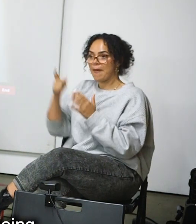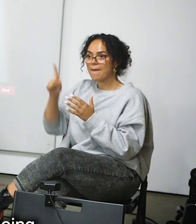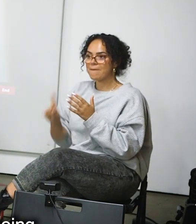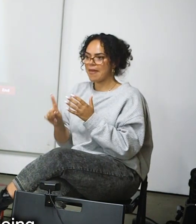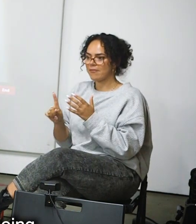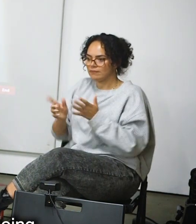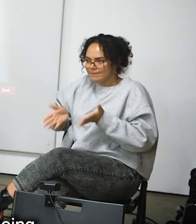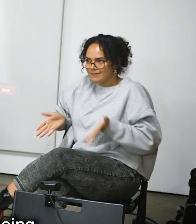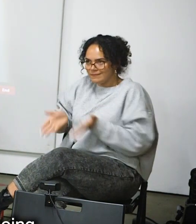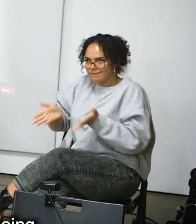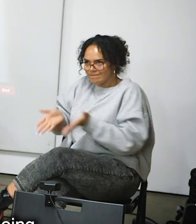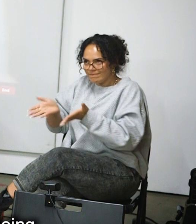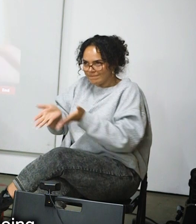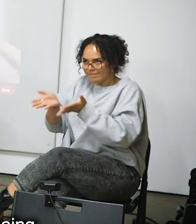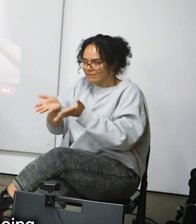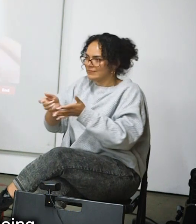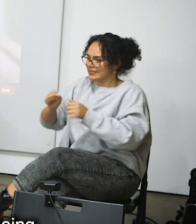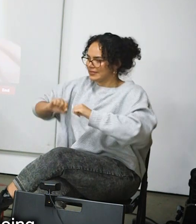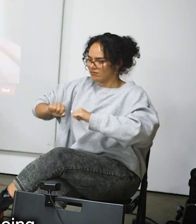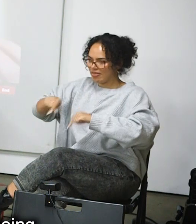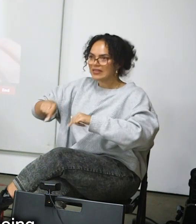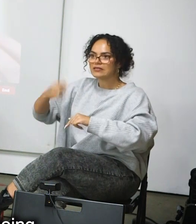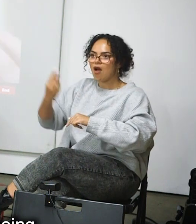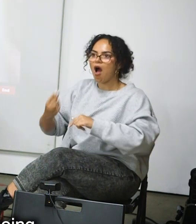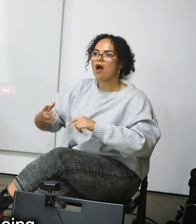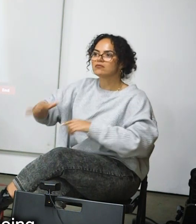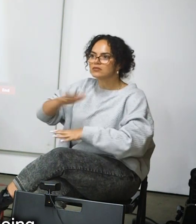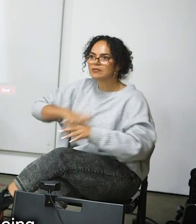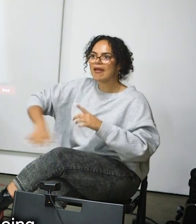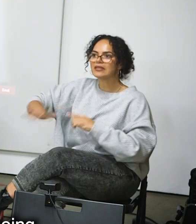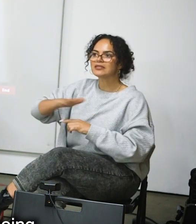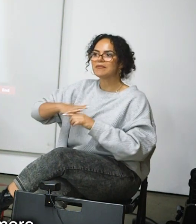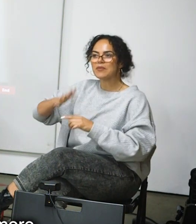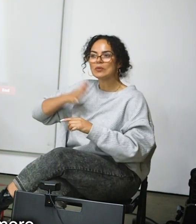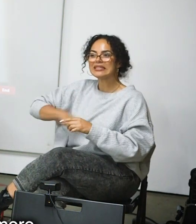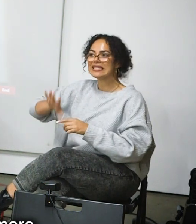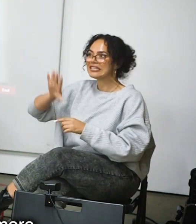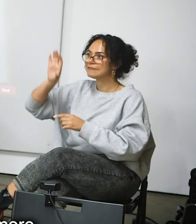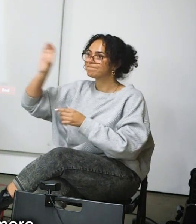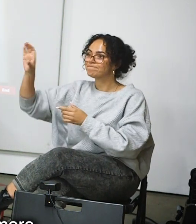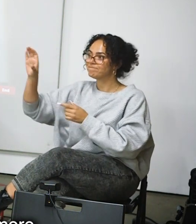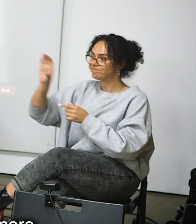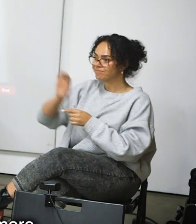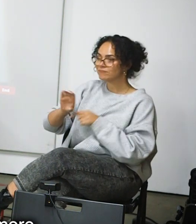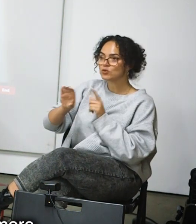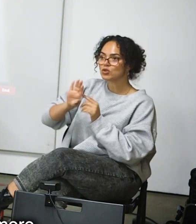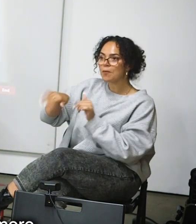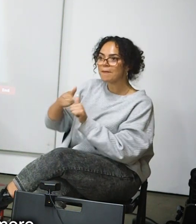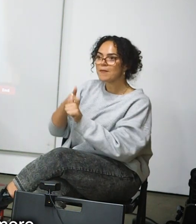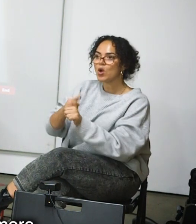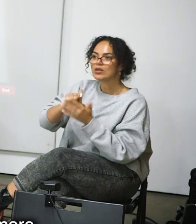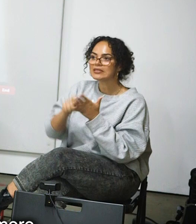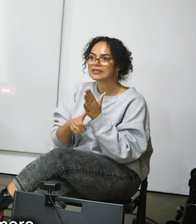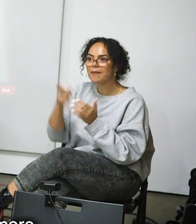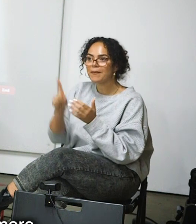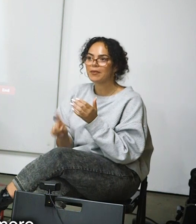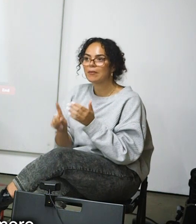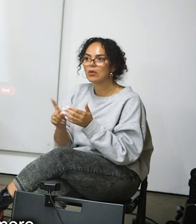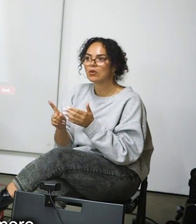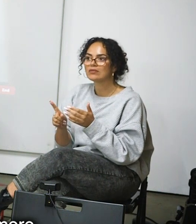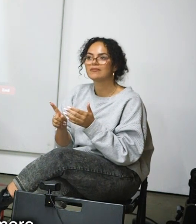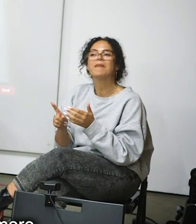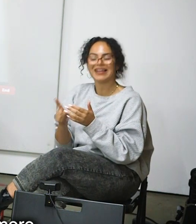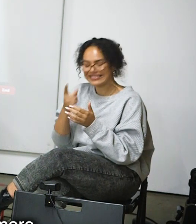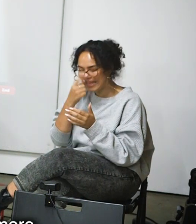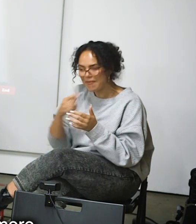to take the money to actually support disabled people in the workplace, because it can be more